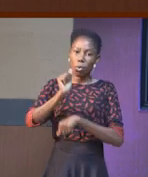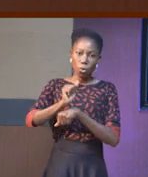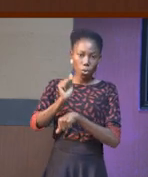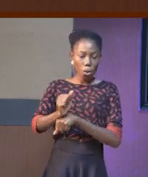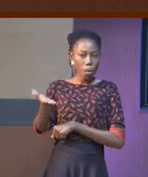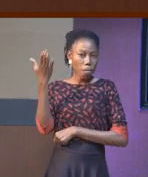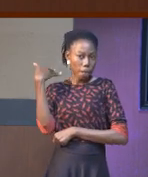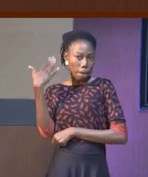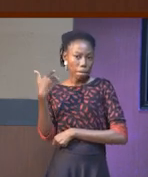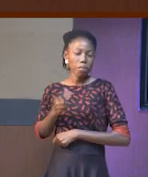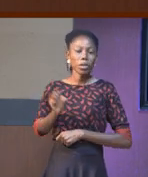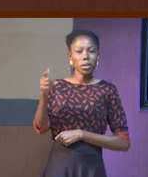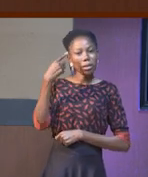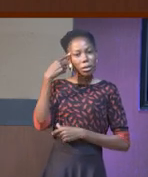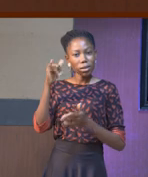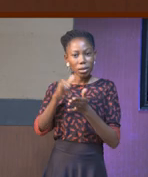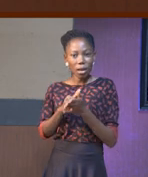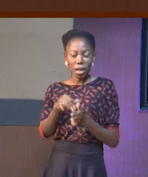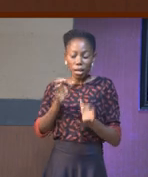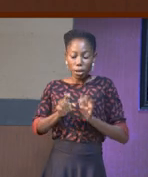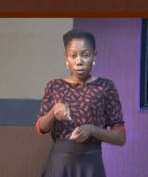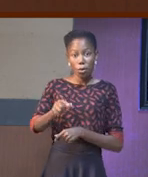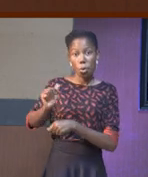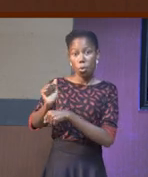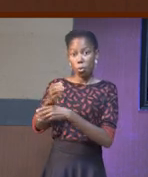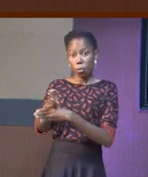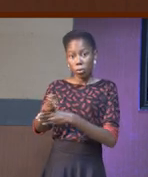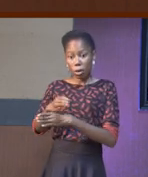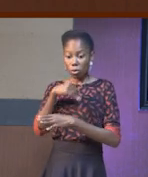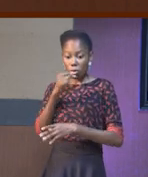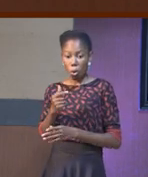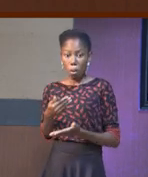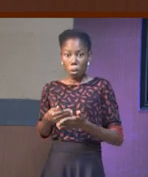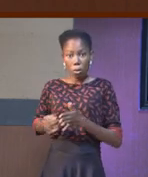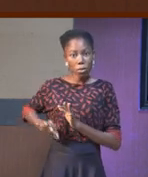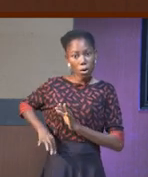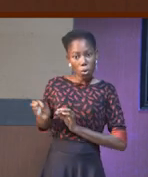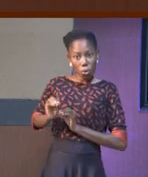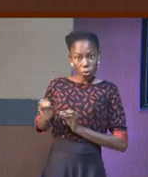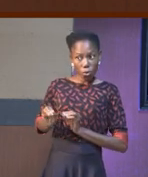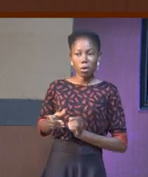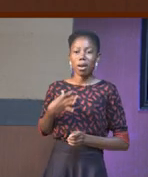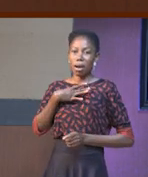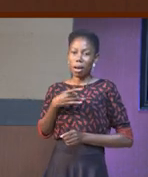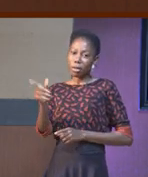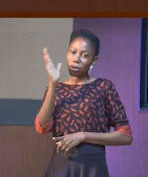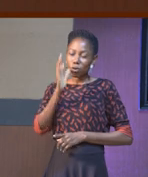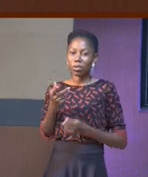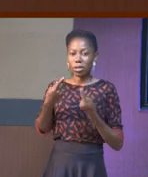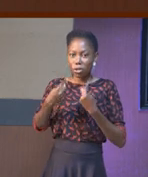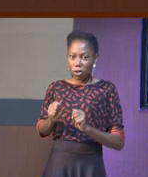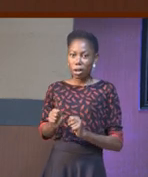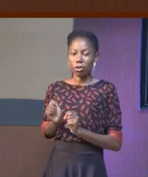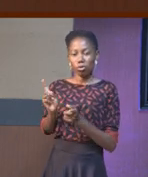where I was looking forward to, okay, if this business does not yield as much as I had expected, I would refund her with